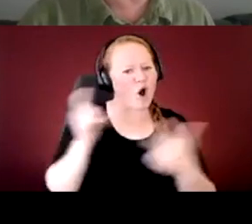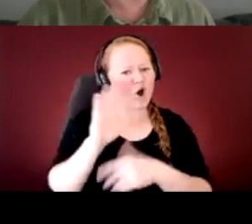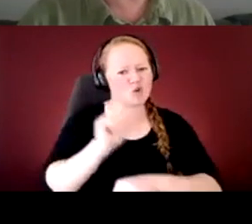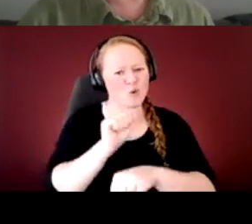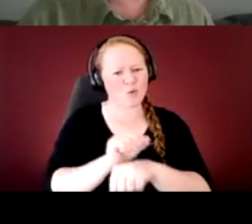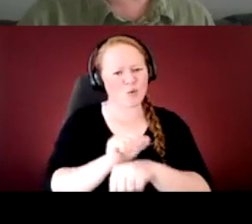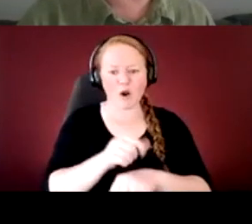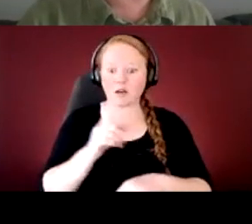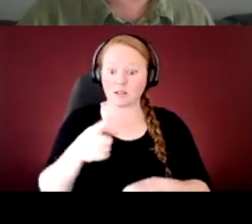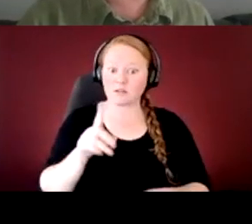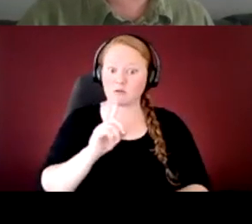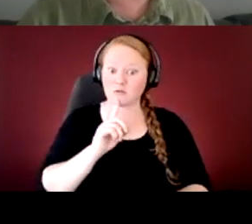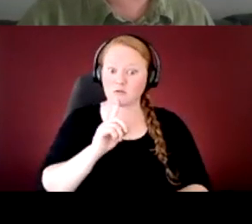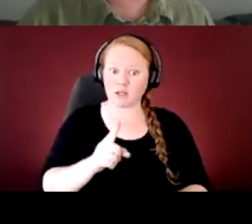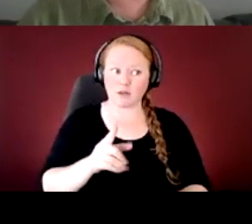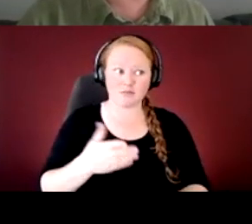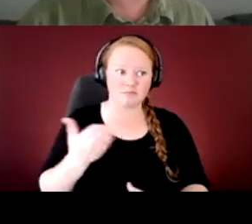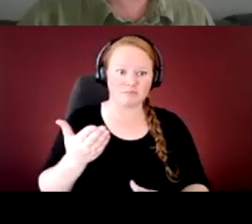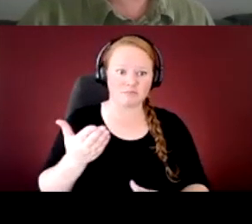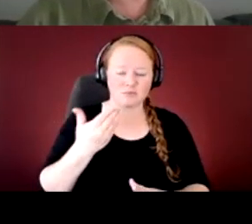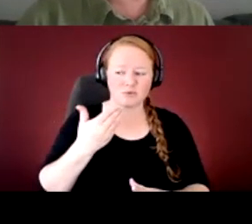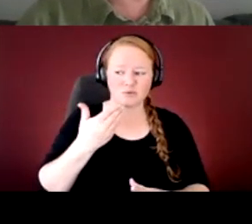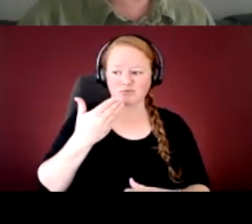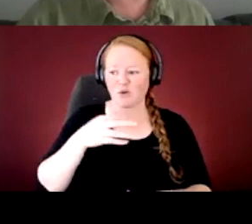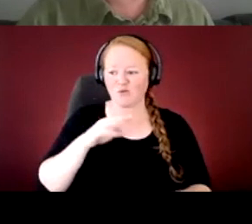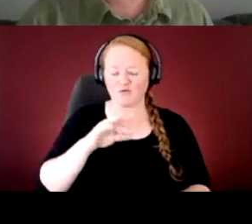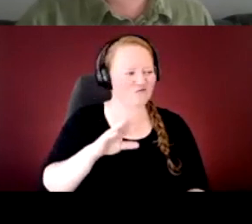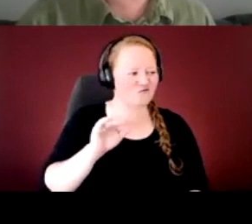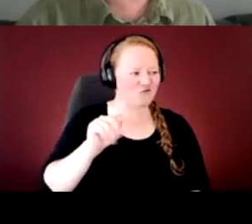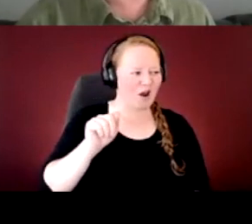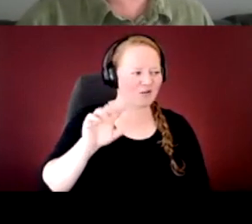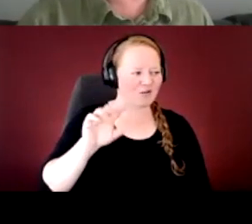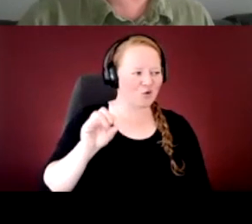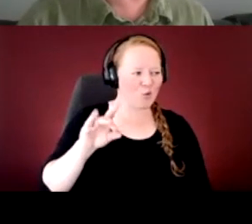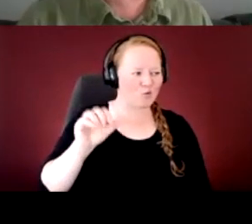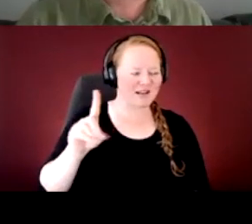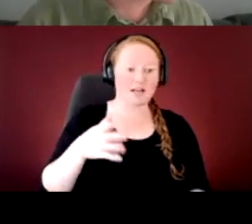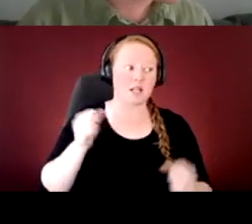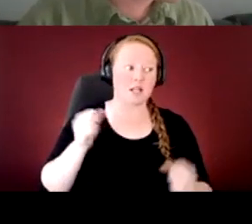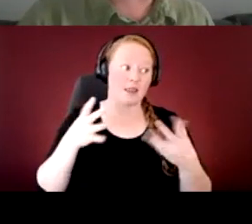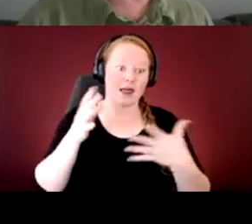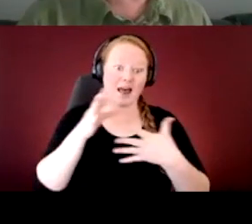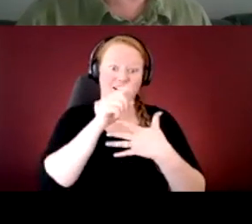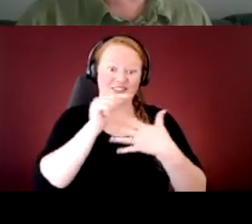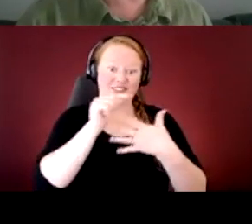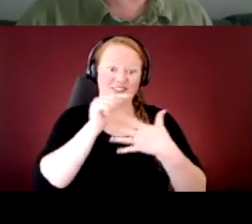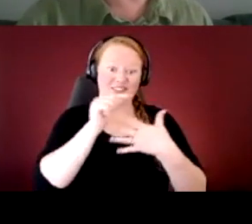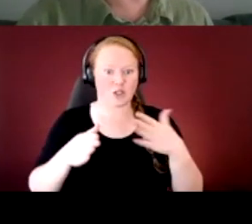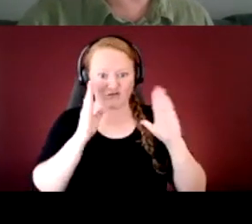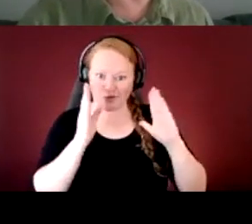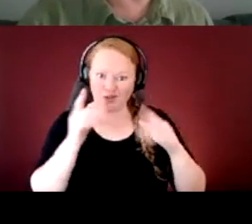front loaded, and we really appreciate that and a lot of attention to detail as well. So thank you very much for that. So data